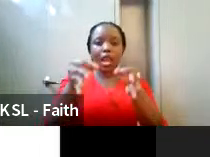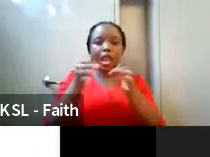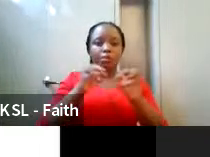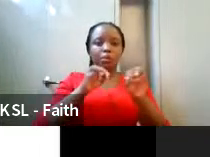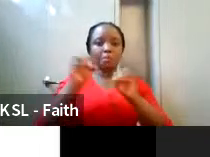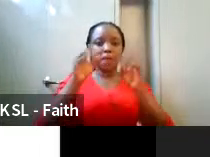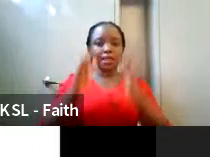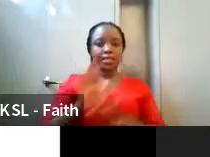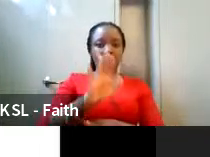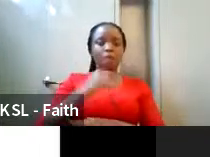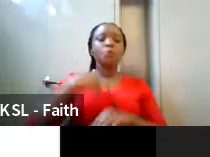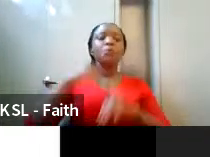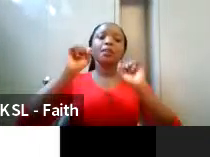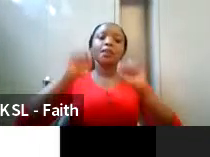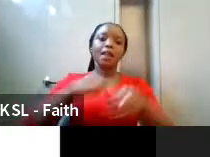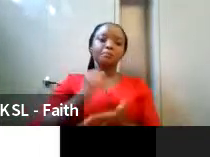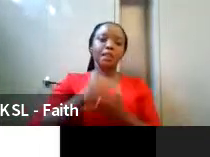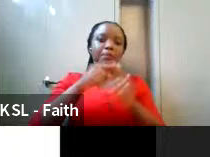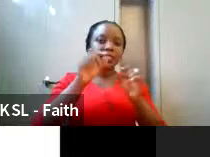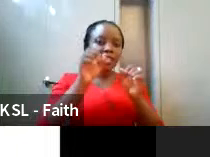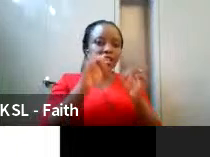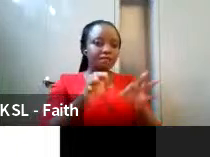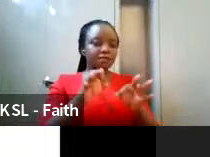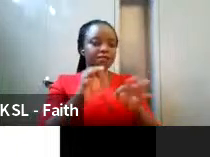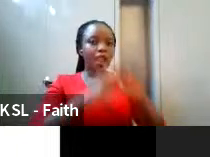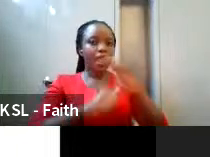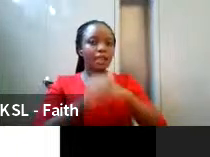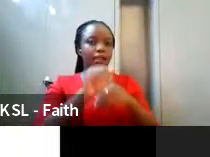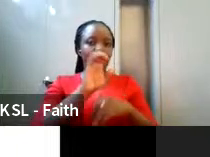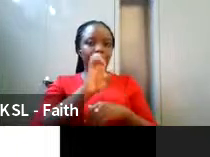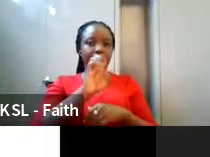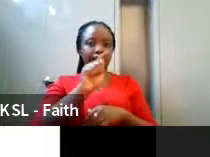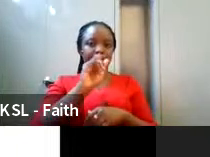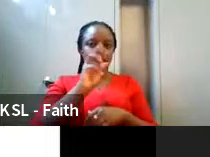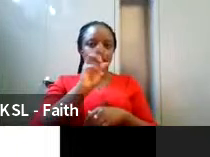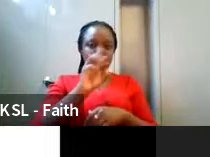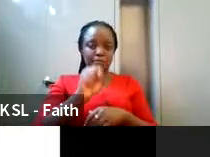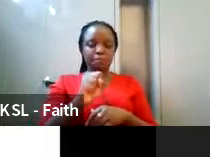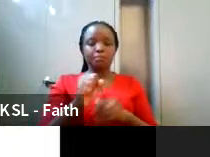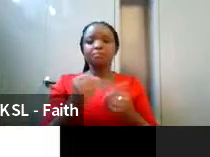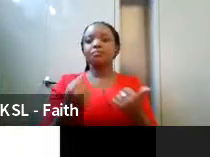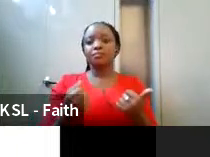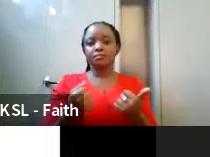able to assist you. But if you're already on eTIMS, the